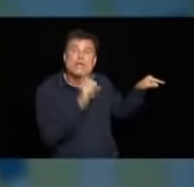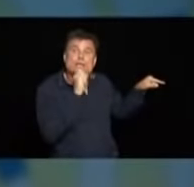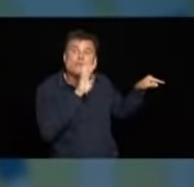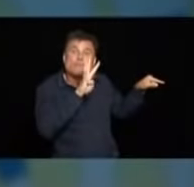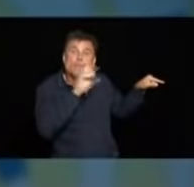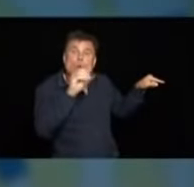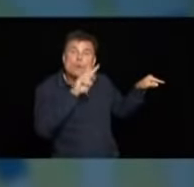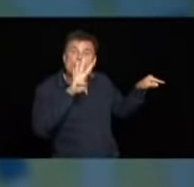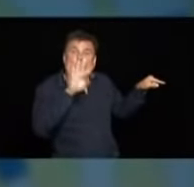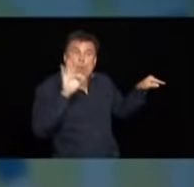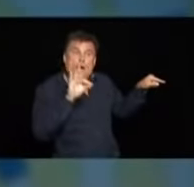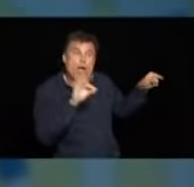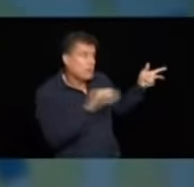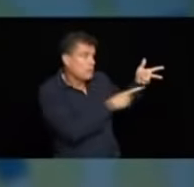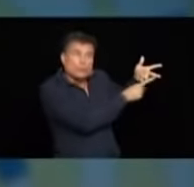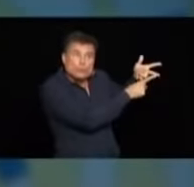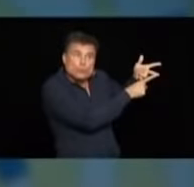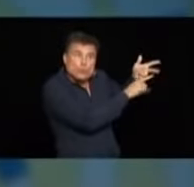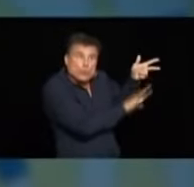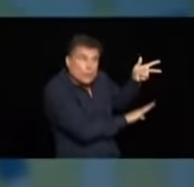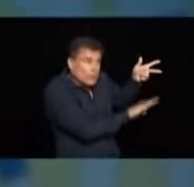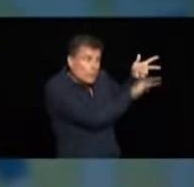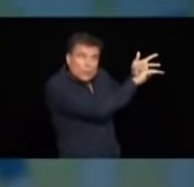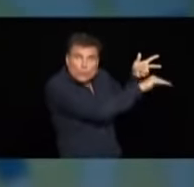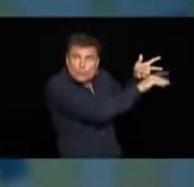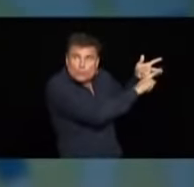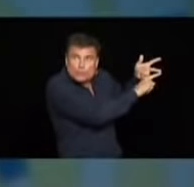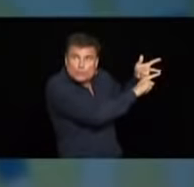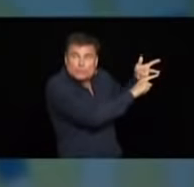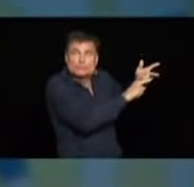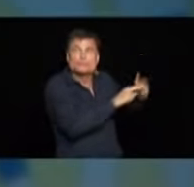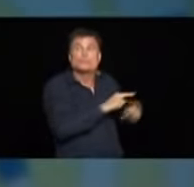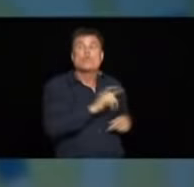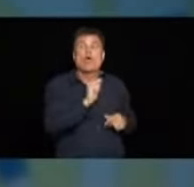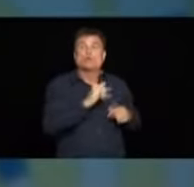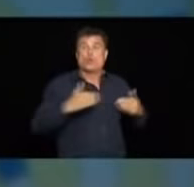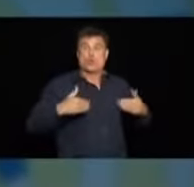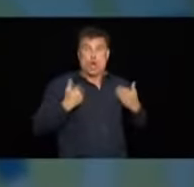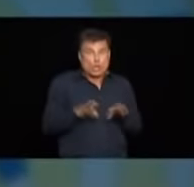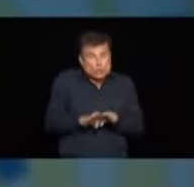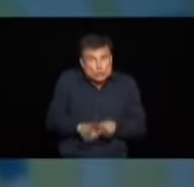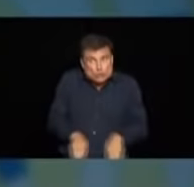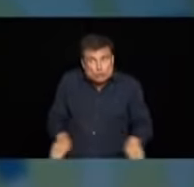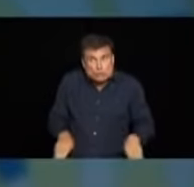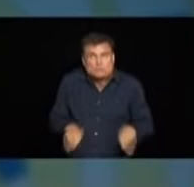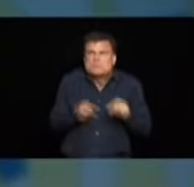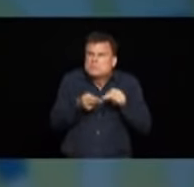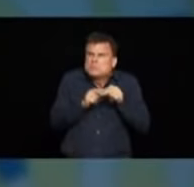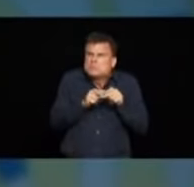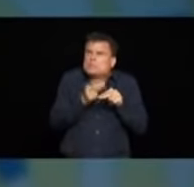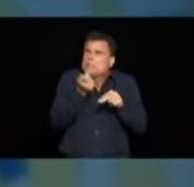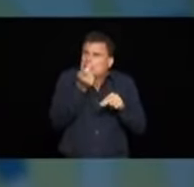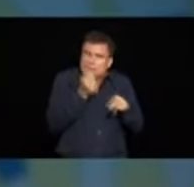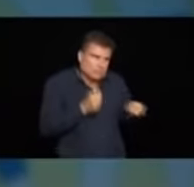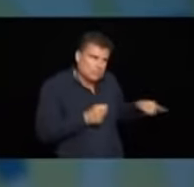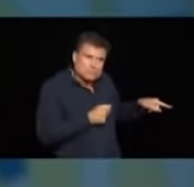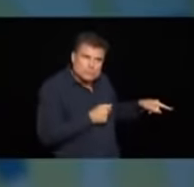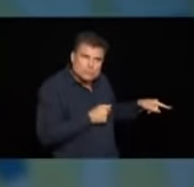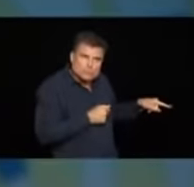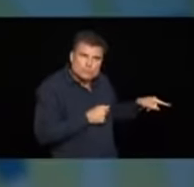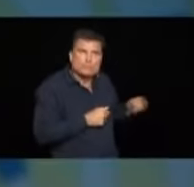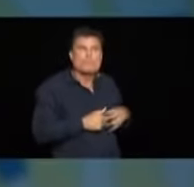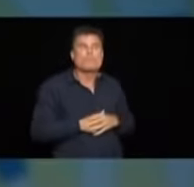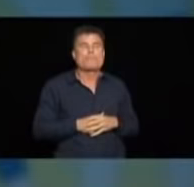and an increase in younger children as well, reflecting transmission that's happening in communities and